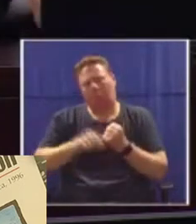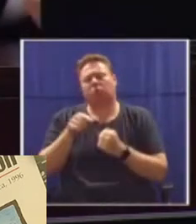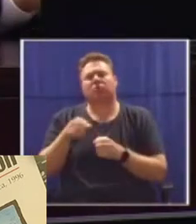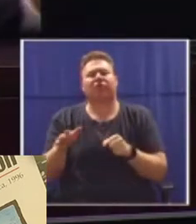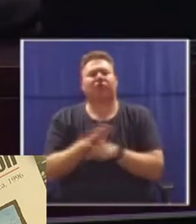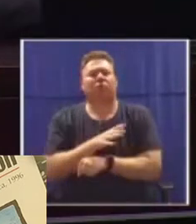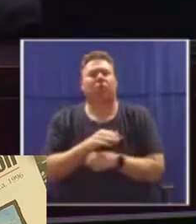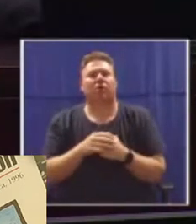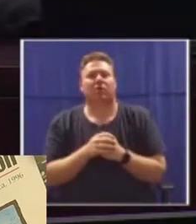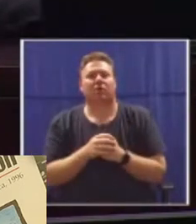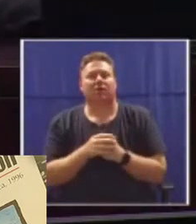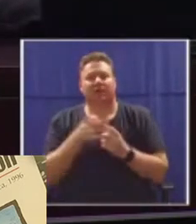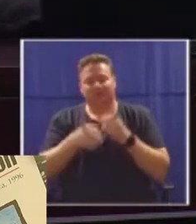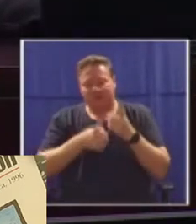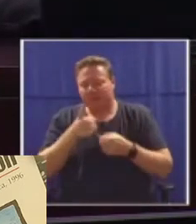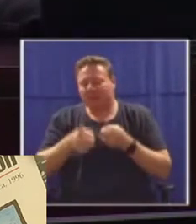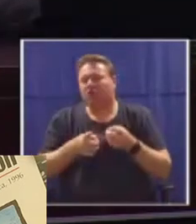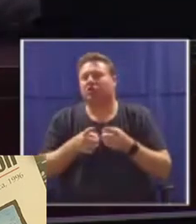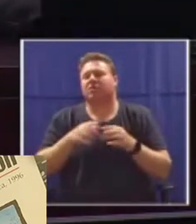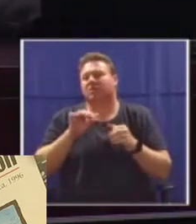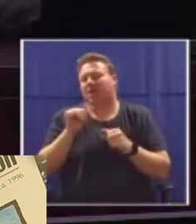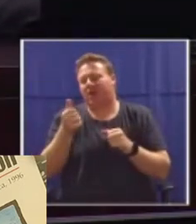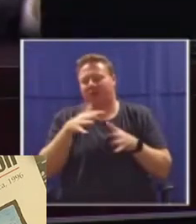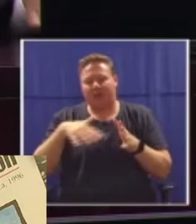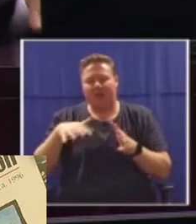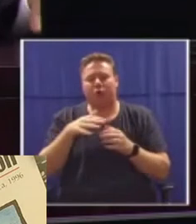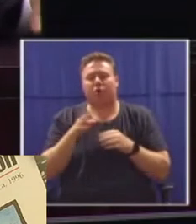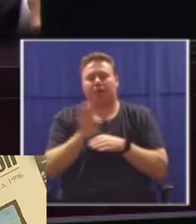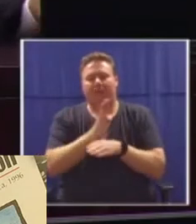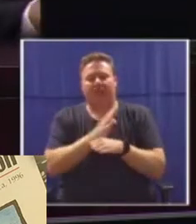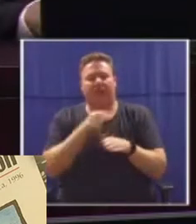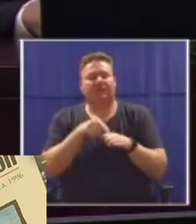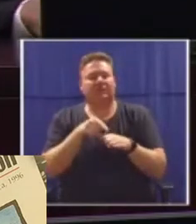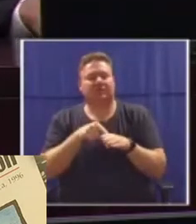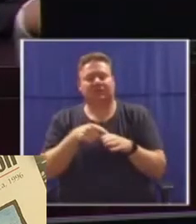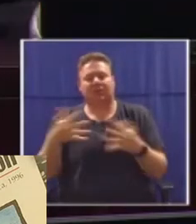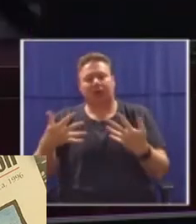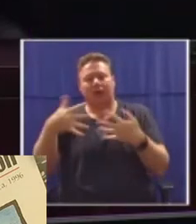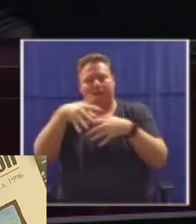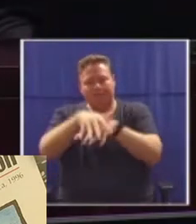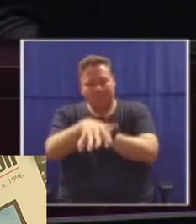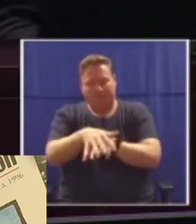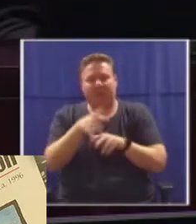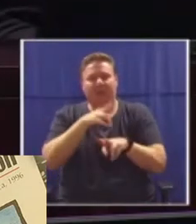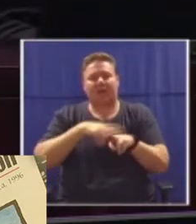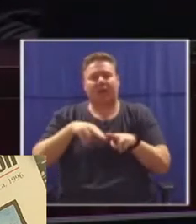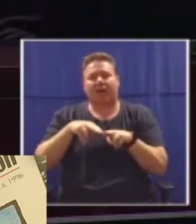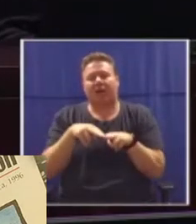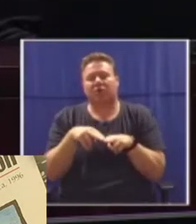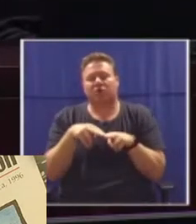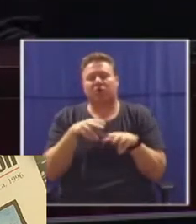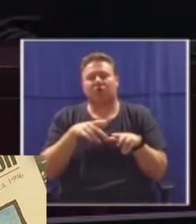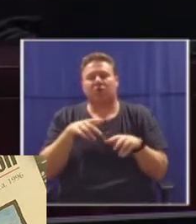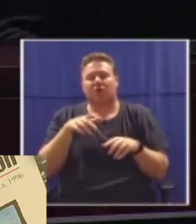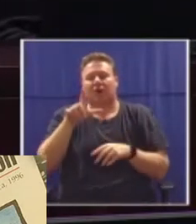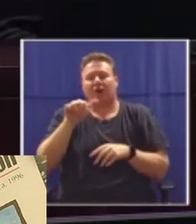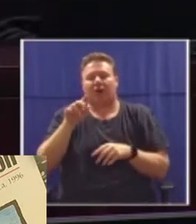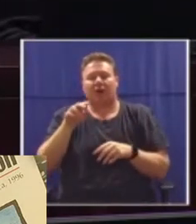in definitions and other areas for the bill to be in line with the National Land Transport Act